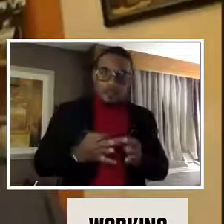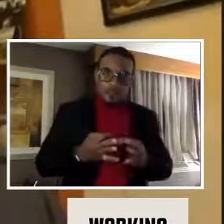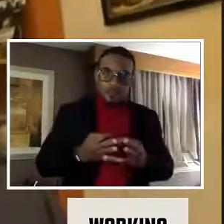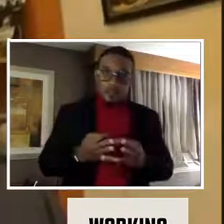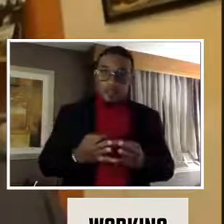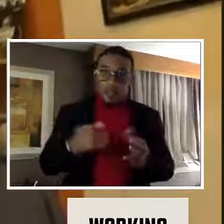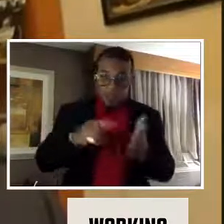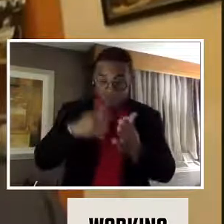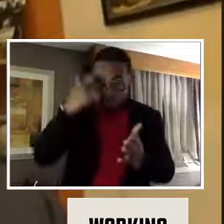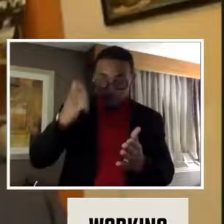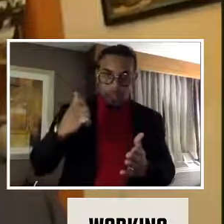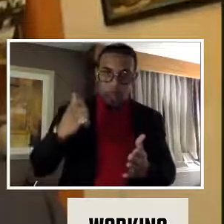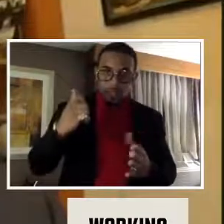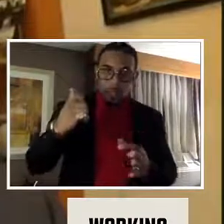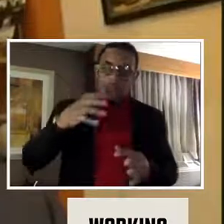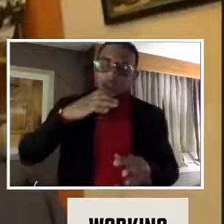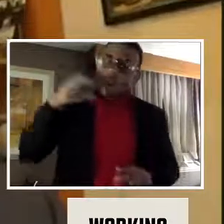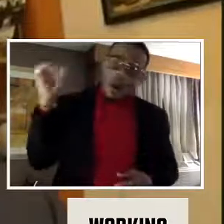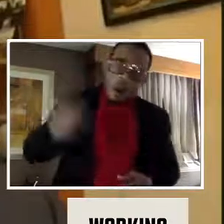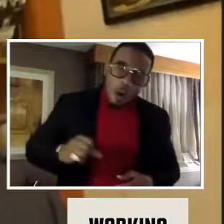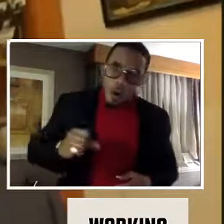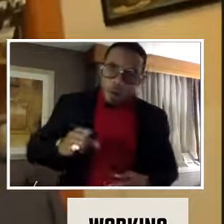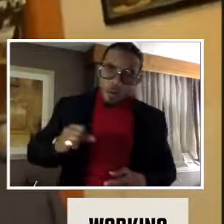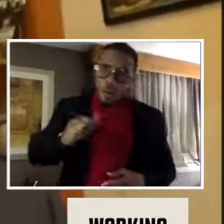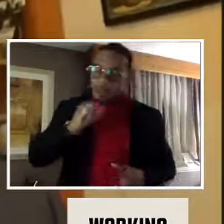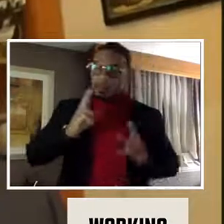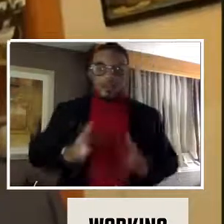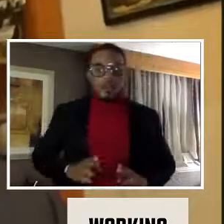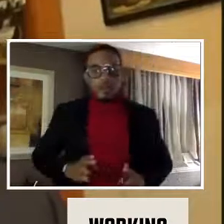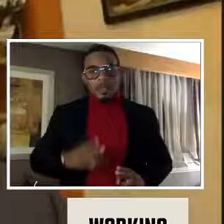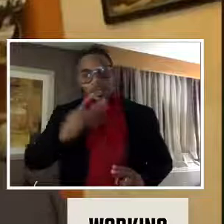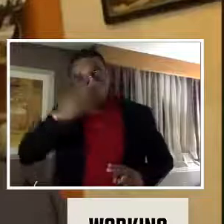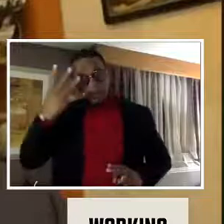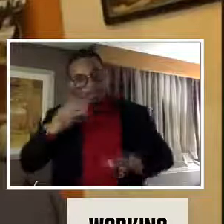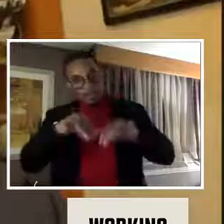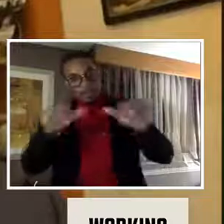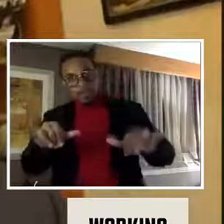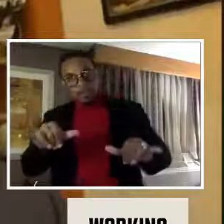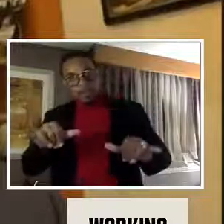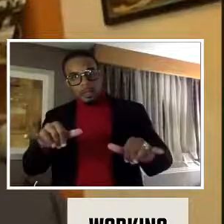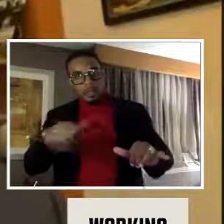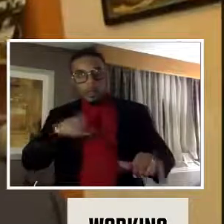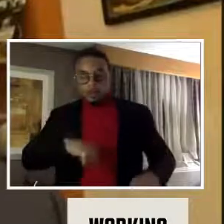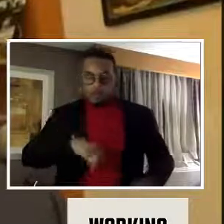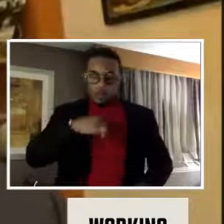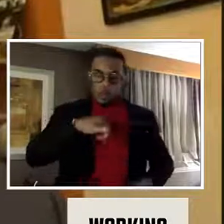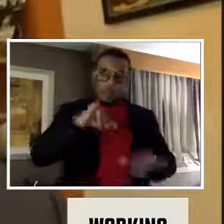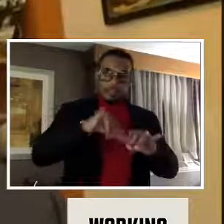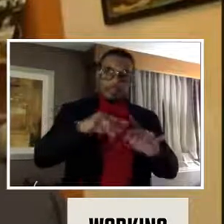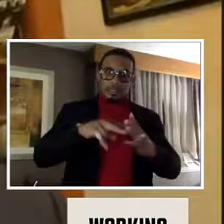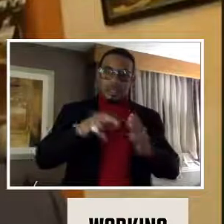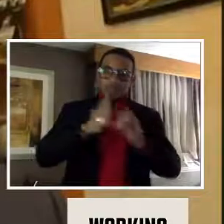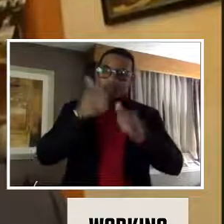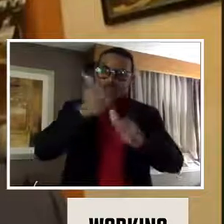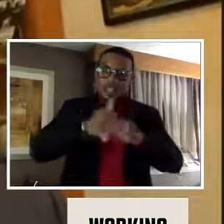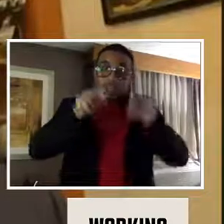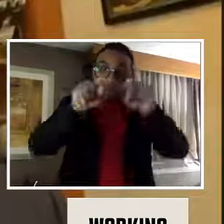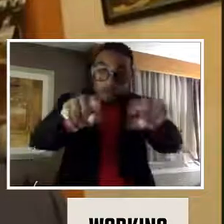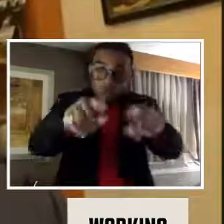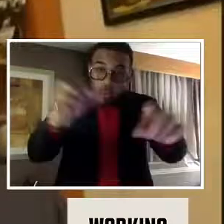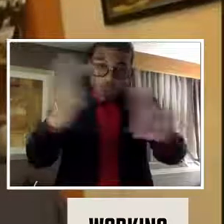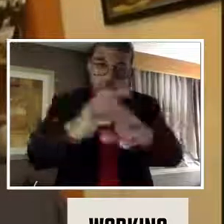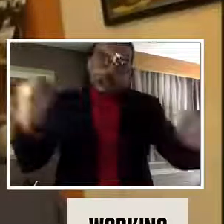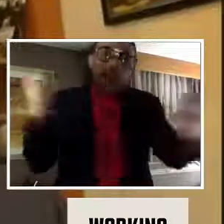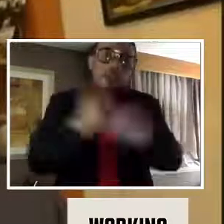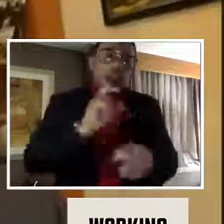families due to an outdated and inhumane immigrant system. I'm proud to stand with each of you, ready to